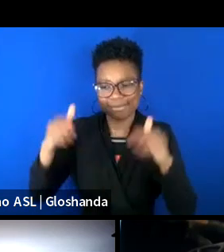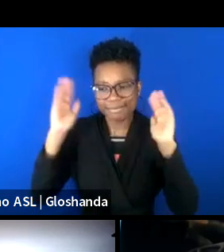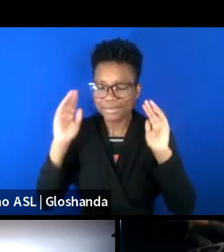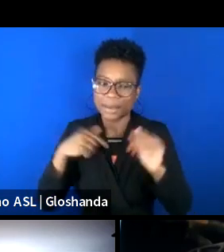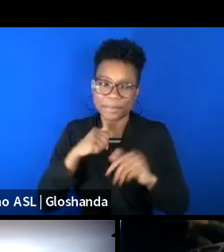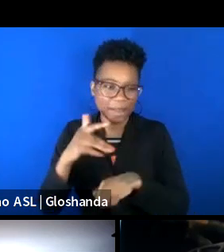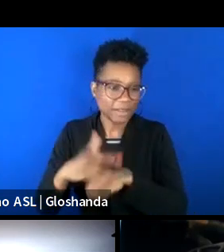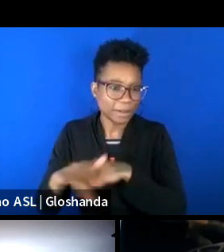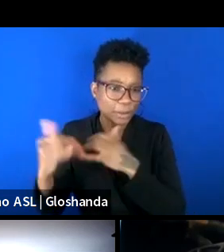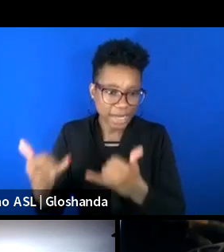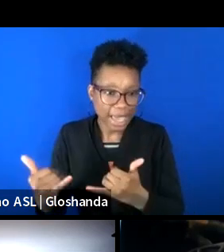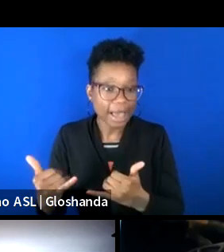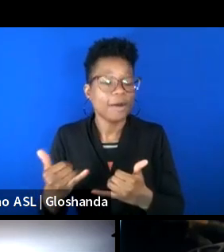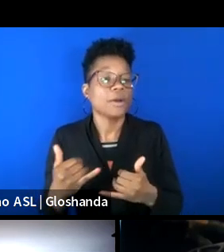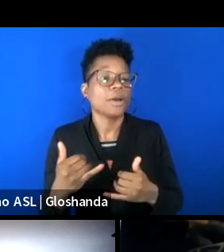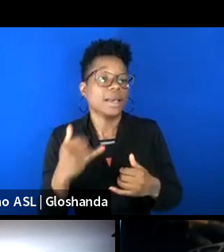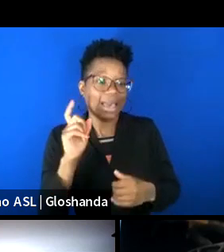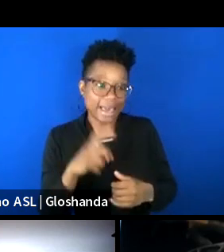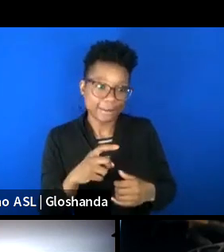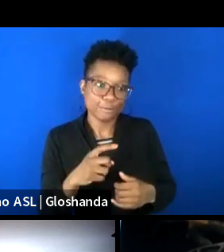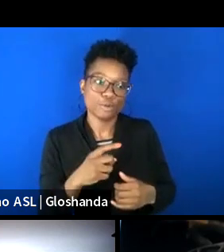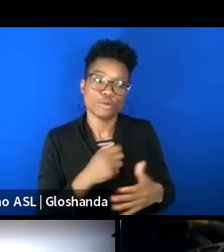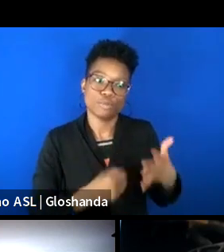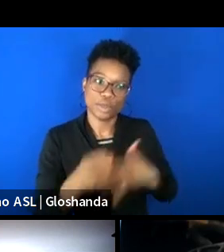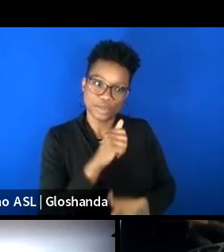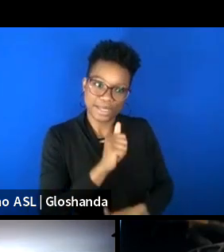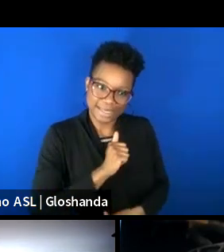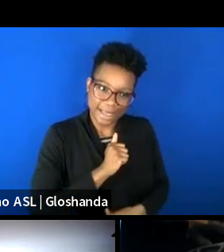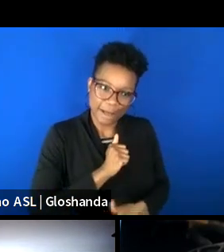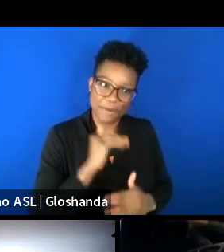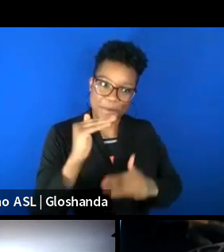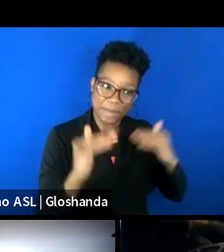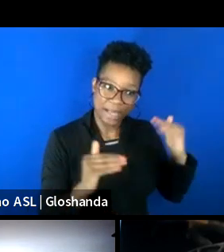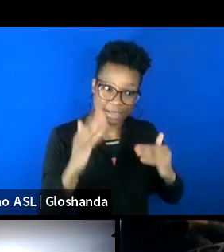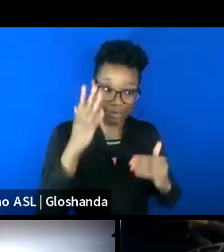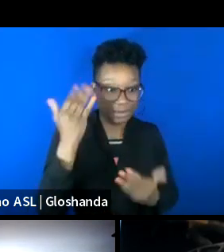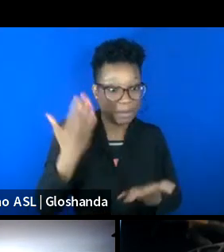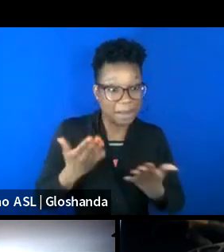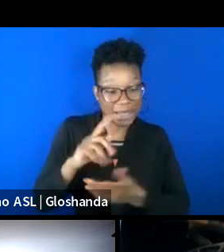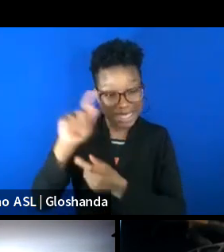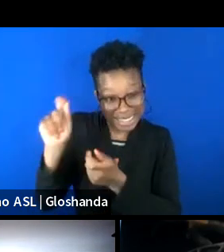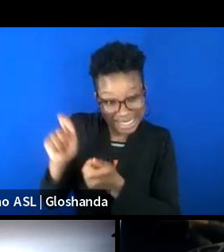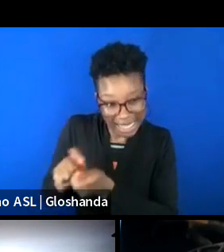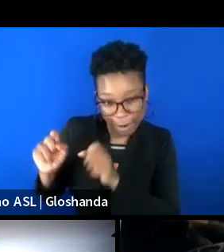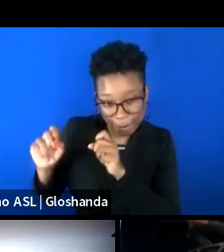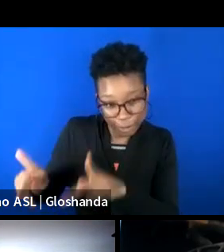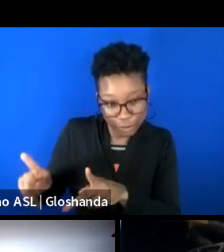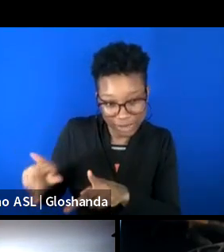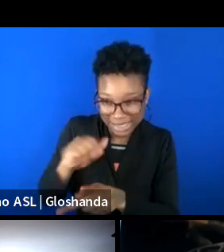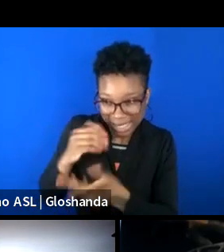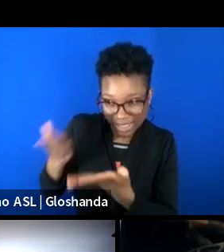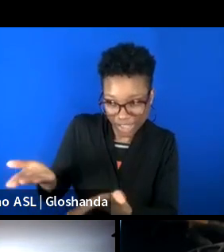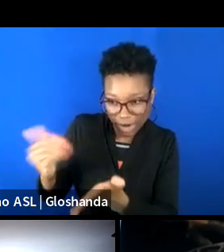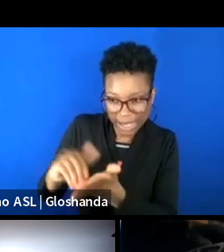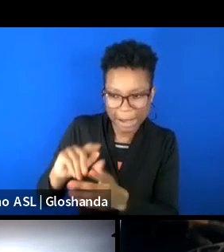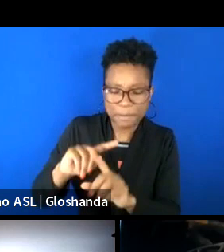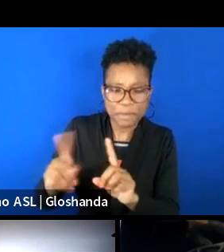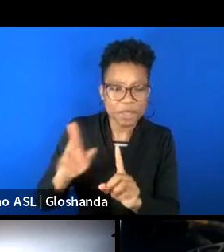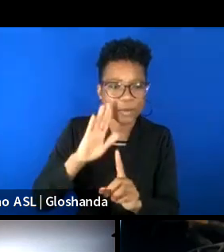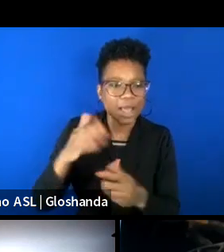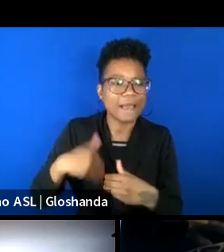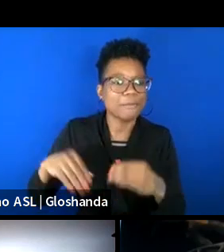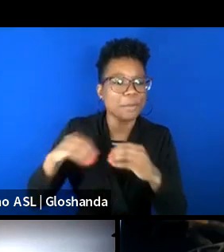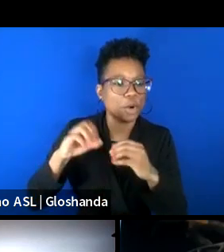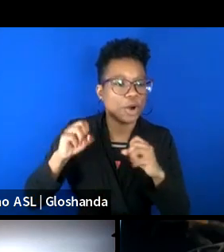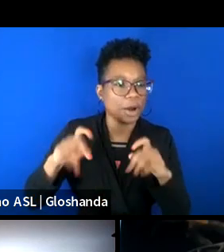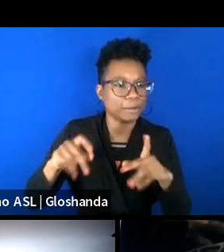prioritize balance, because that same exact opportunity might not come around again, but there will be other opportunities down the line. So you